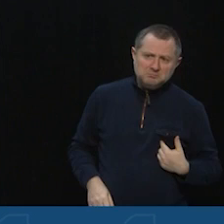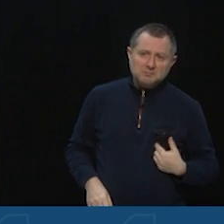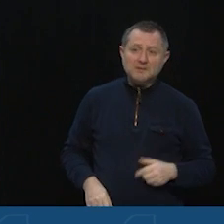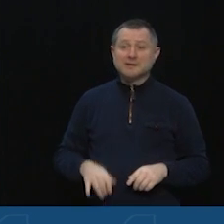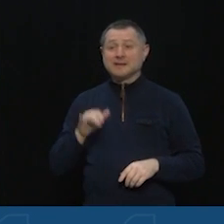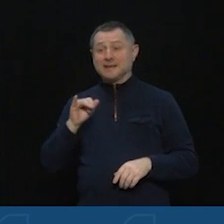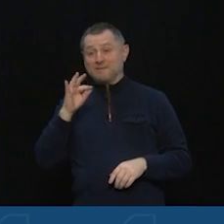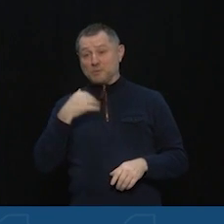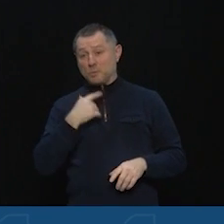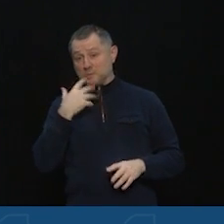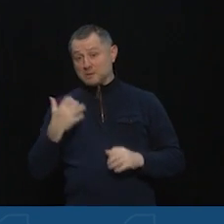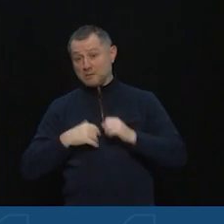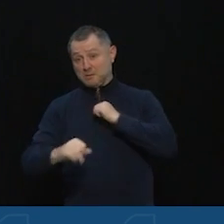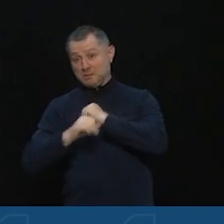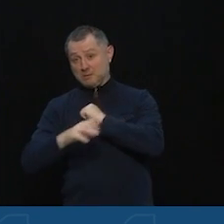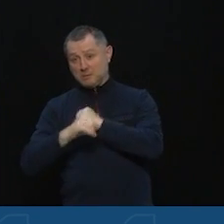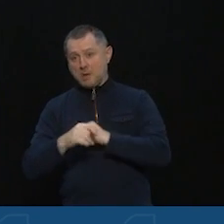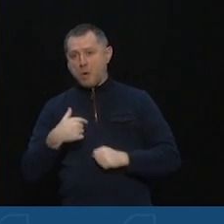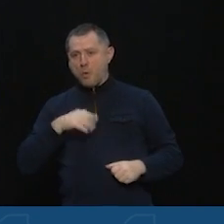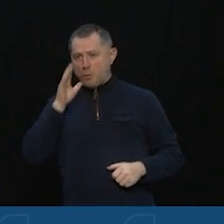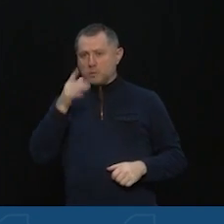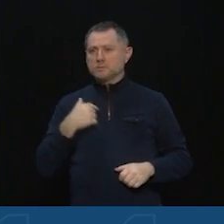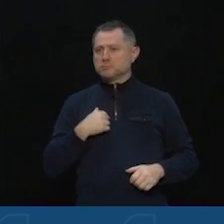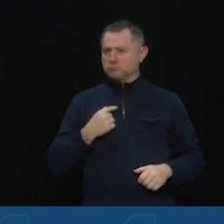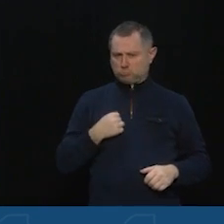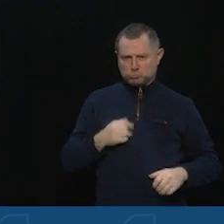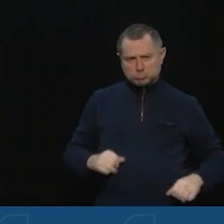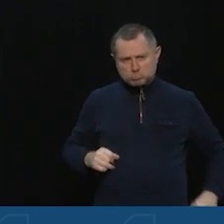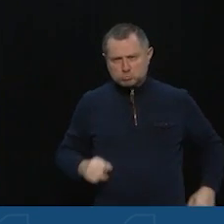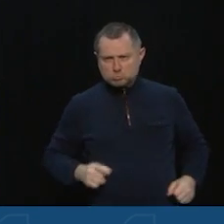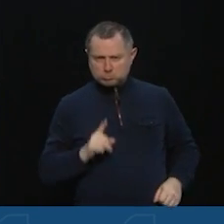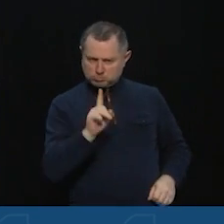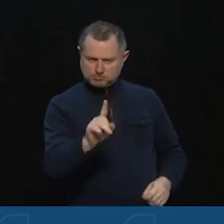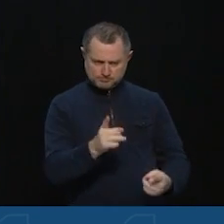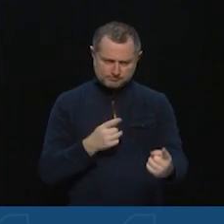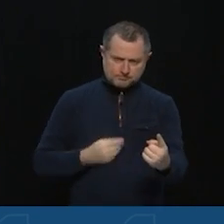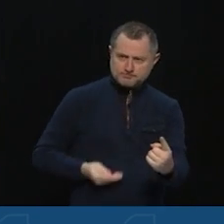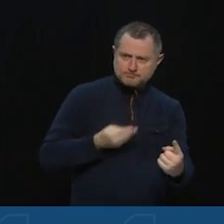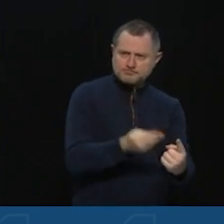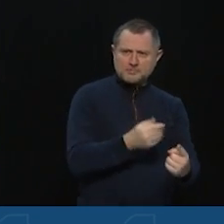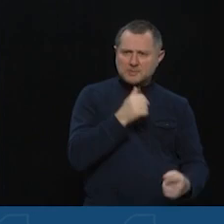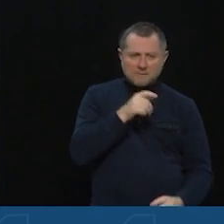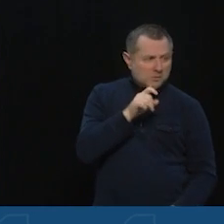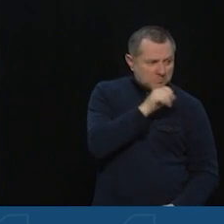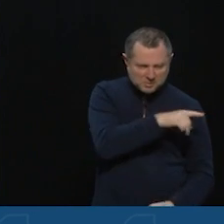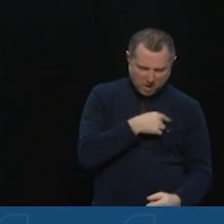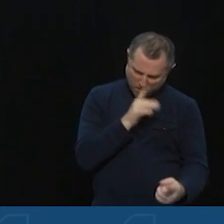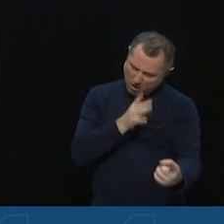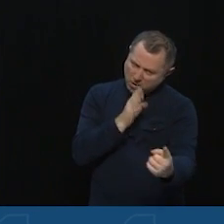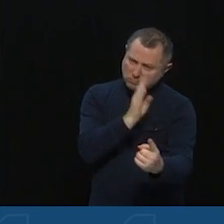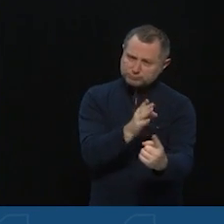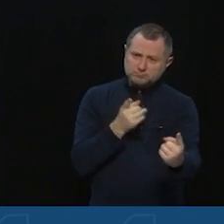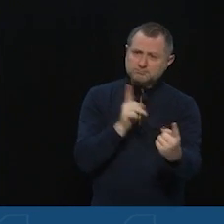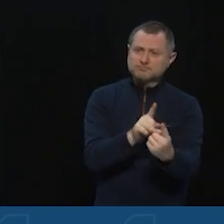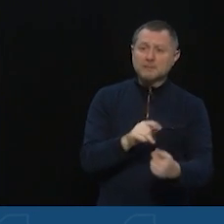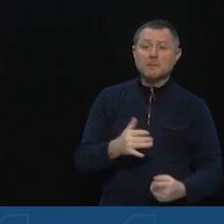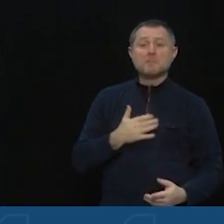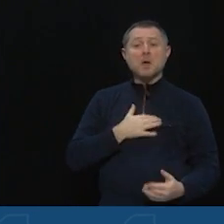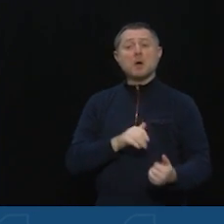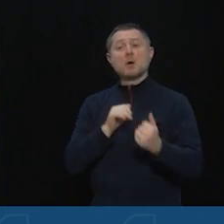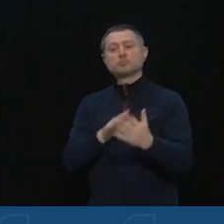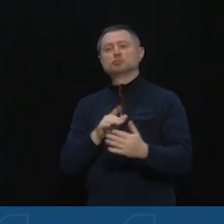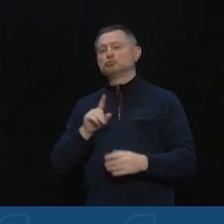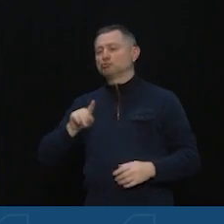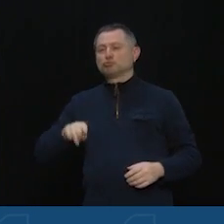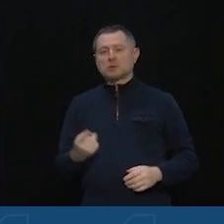somebody. We didn't do that because I wanted to have time to be able to have these conversations confidentially. That's how I operate, and everybody's just going to